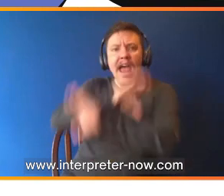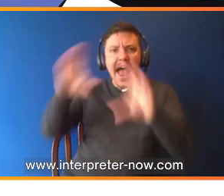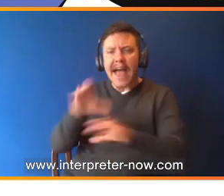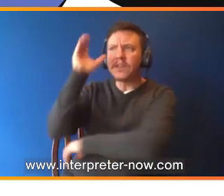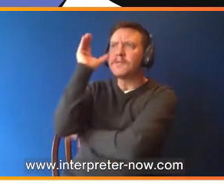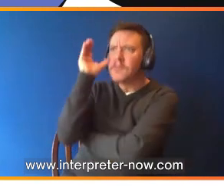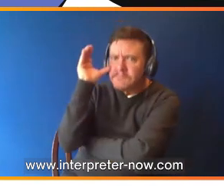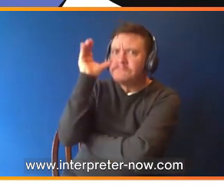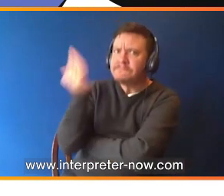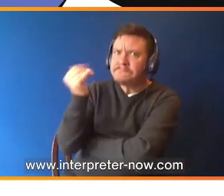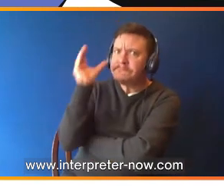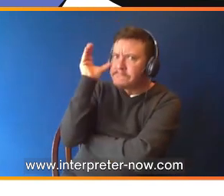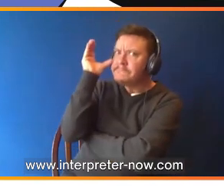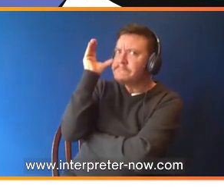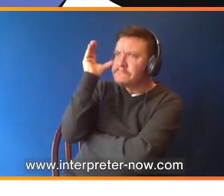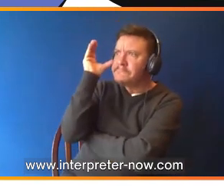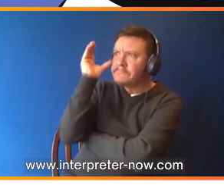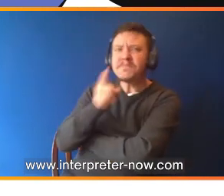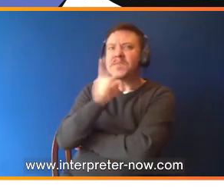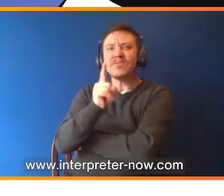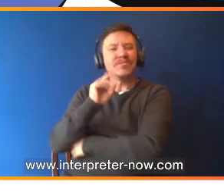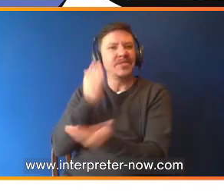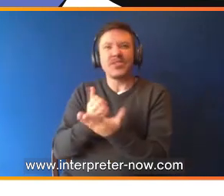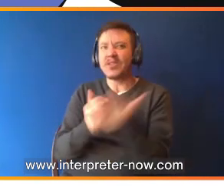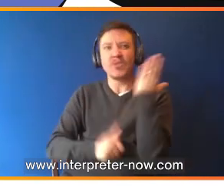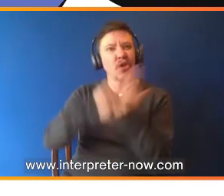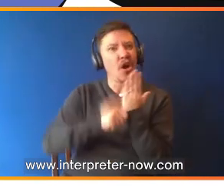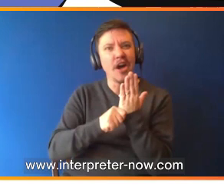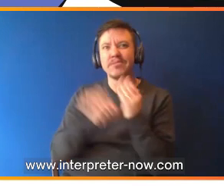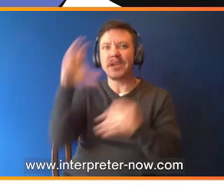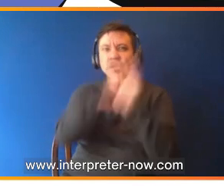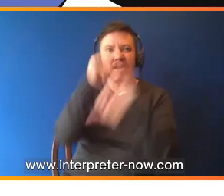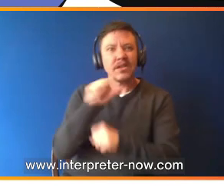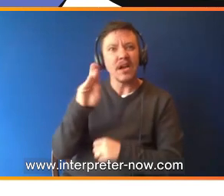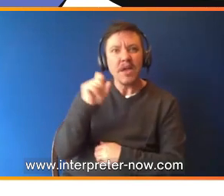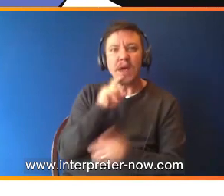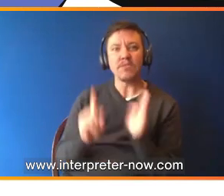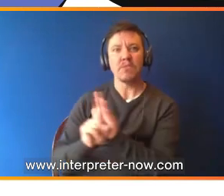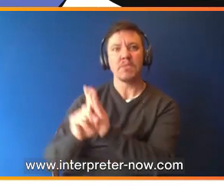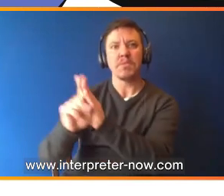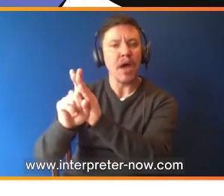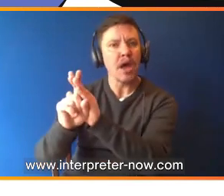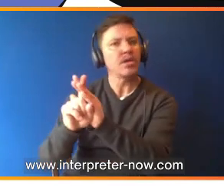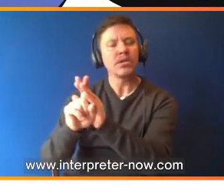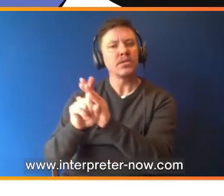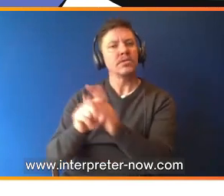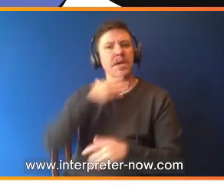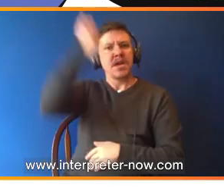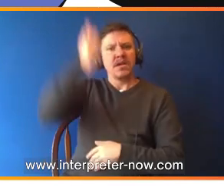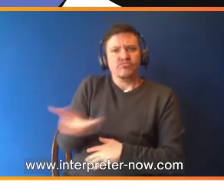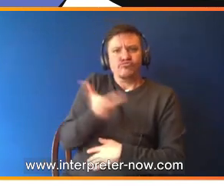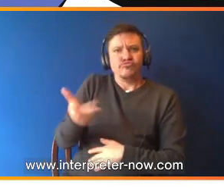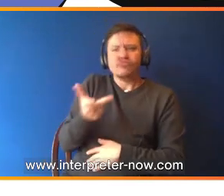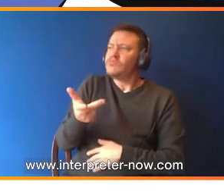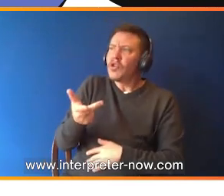to just have active listening and try as much as possible just to hit the brakes on those automatic kind of assumptions